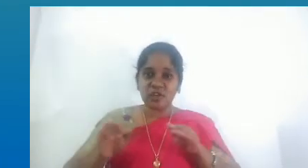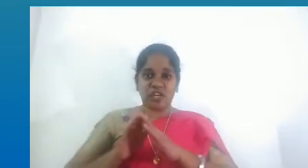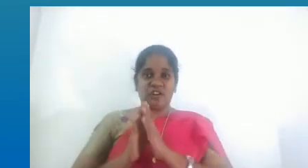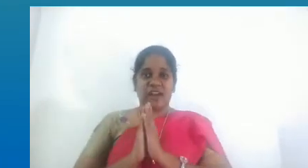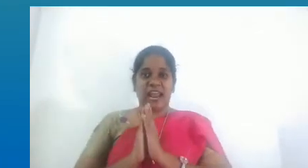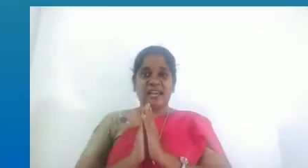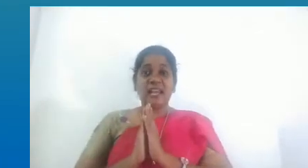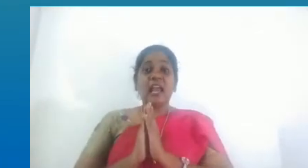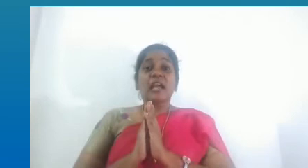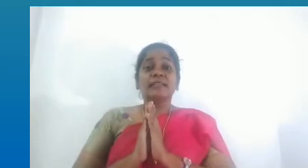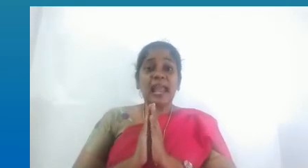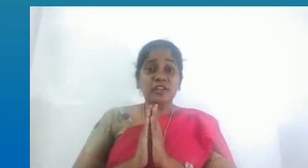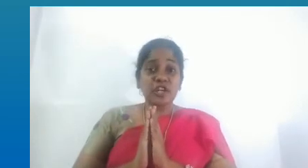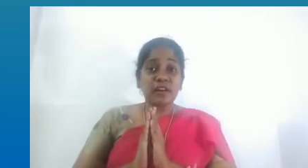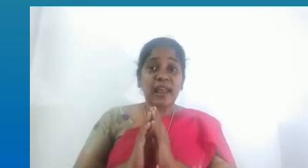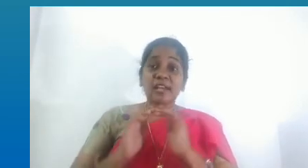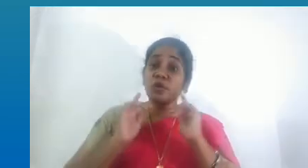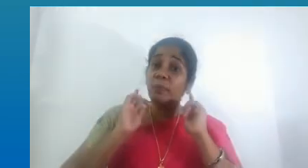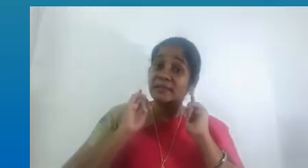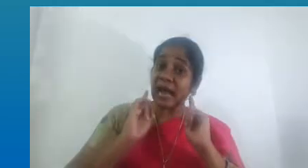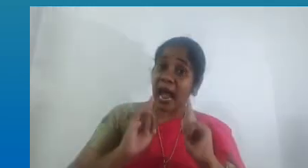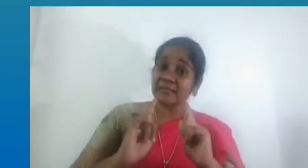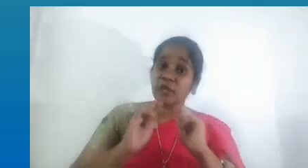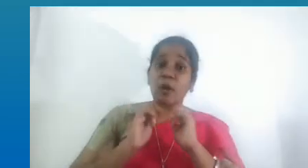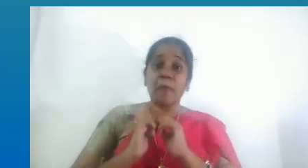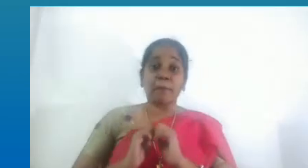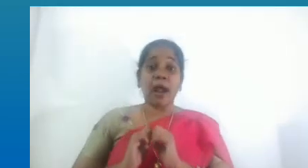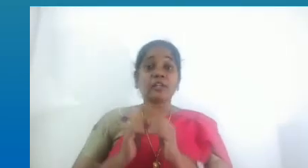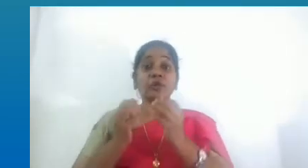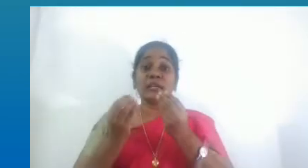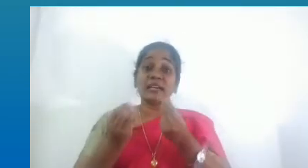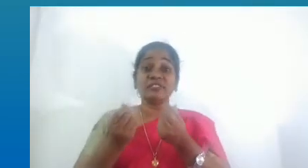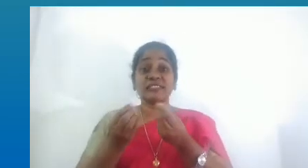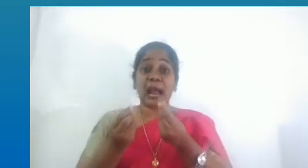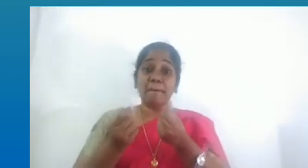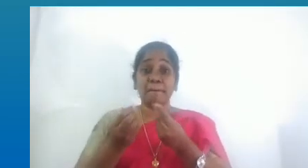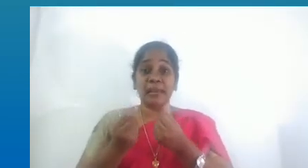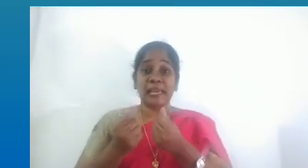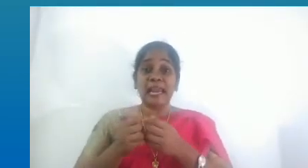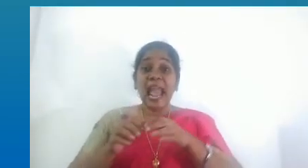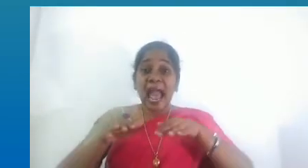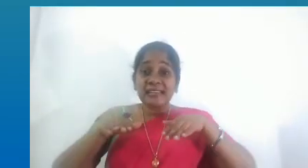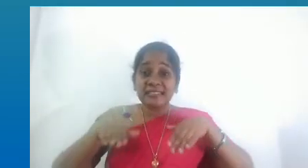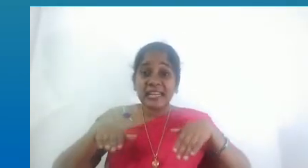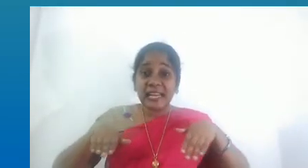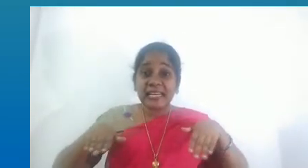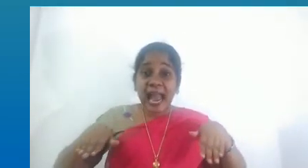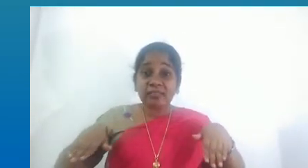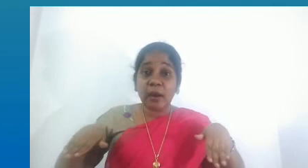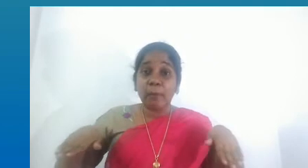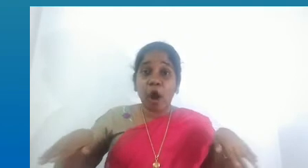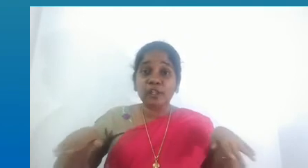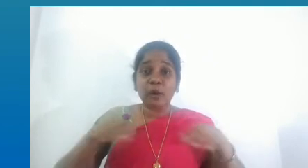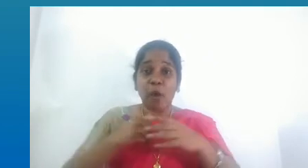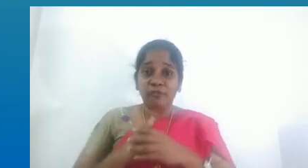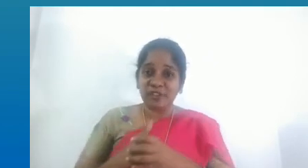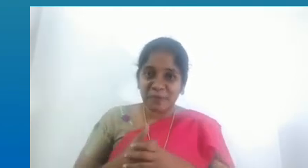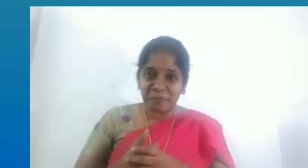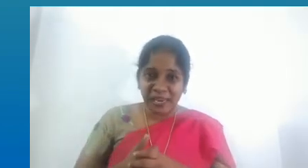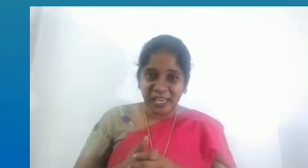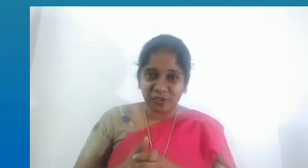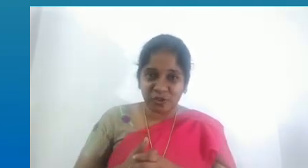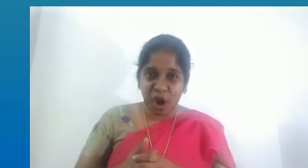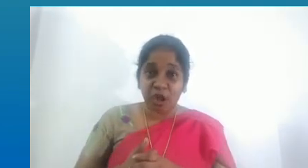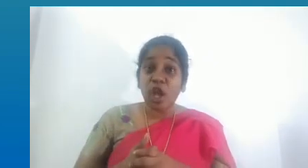stick it, children. Then, children, you must ask your mama to give some bean and stick it at the bottom of